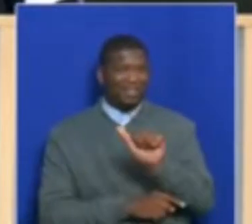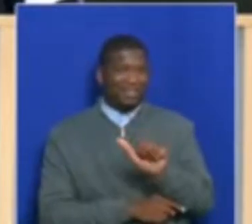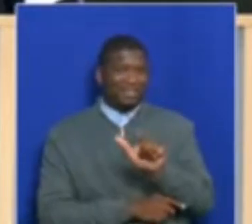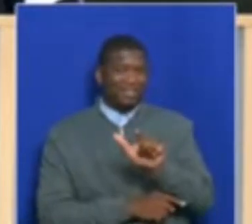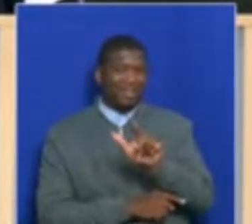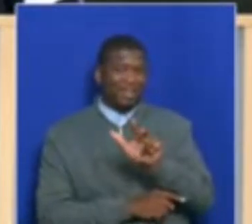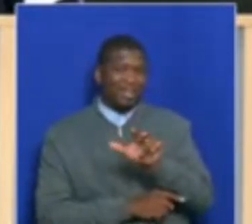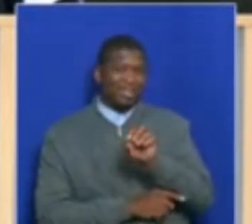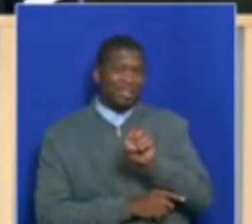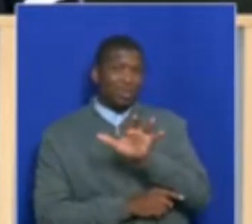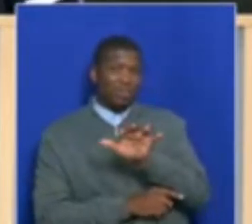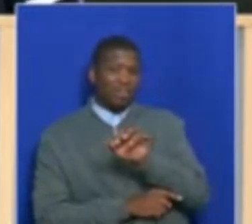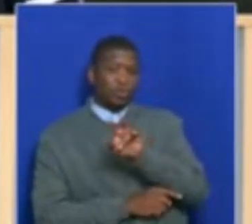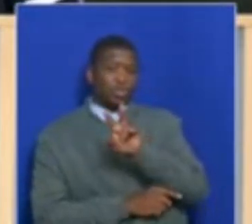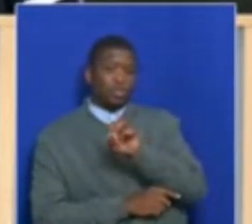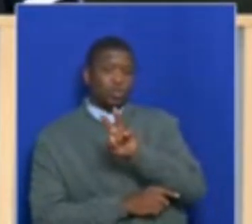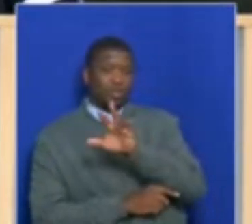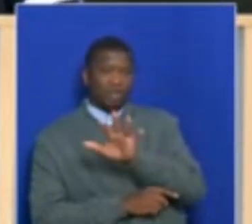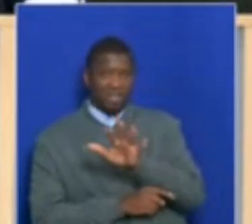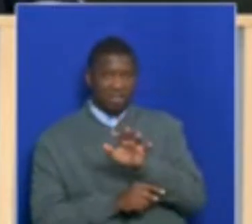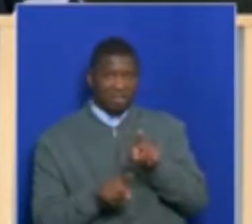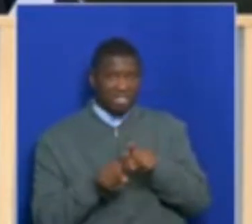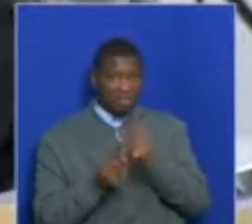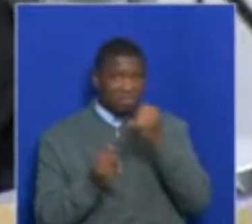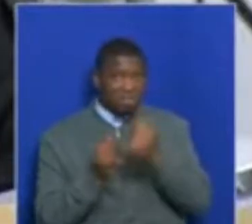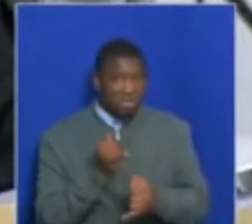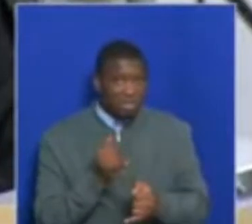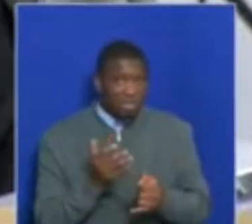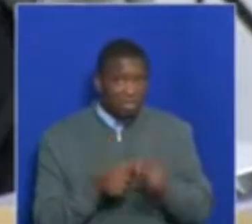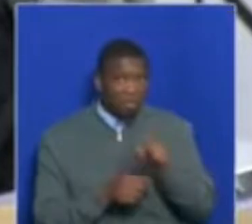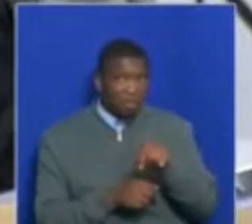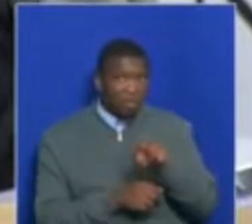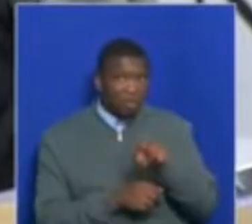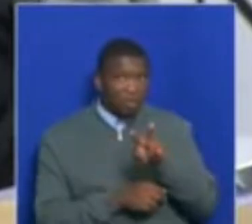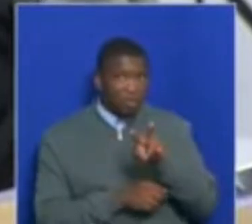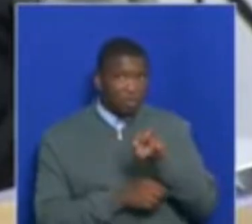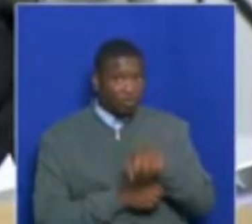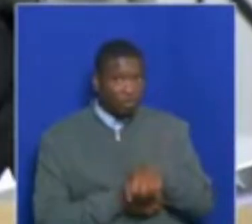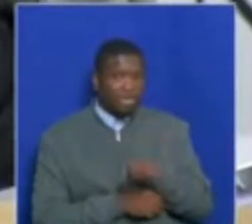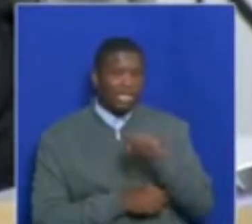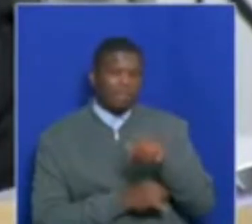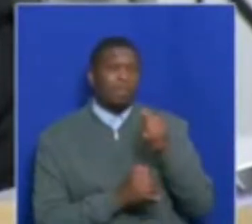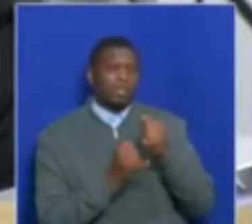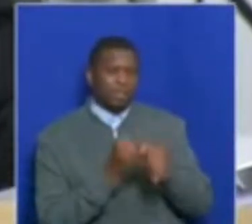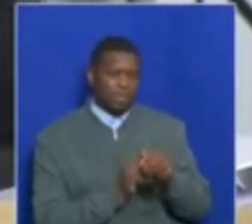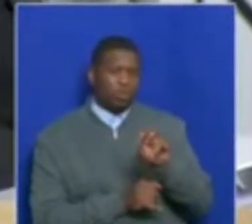678/05/2025. Is that a typo? It should be 2024. 2024.